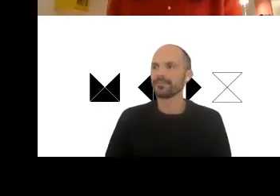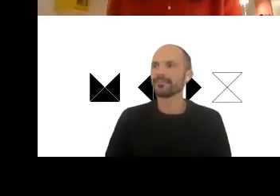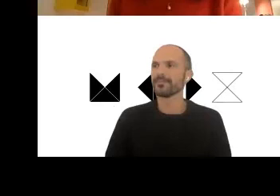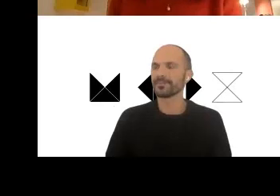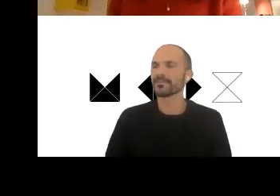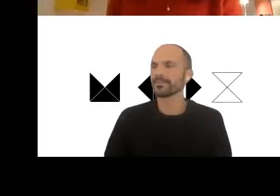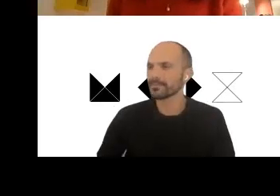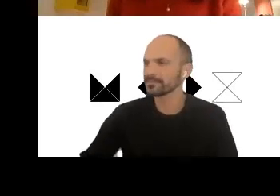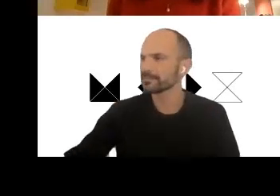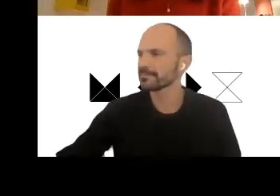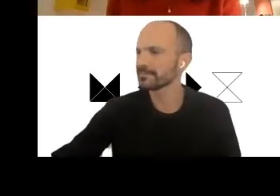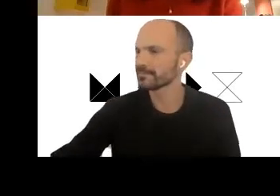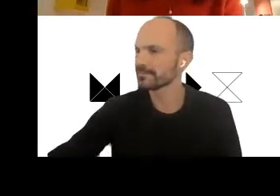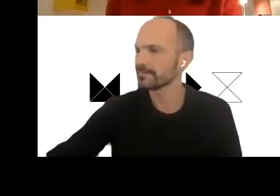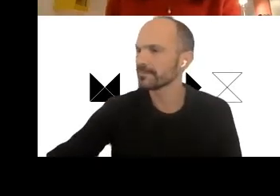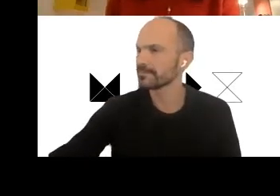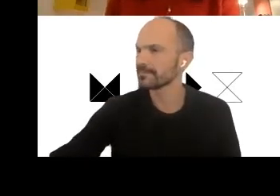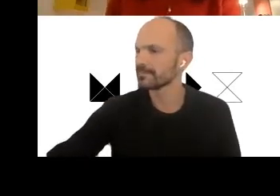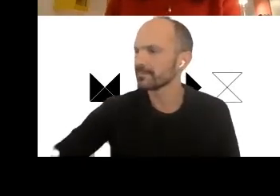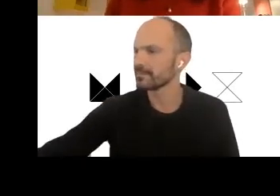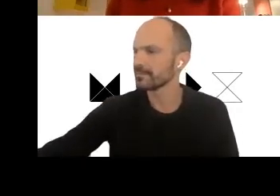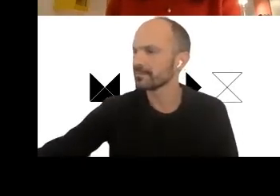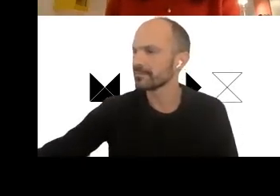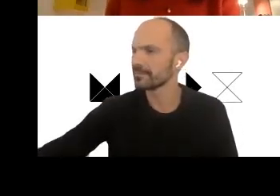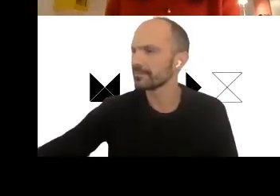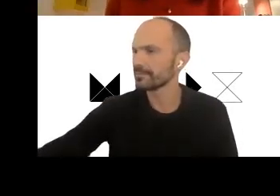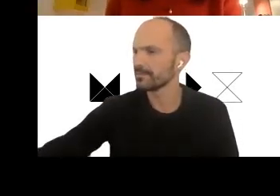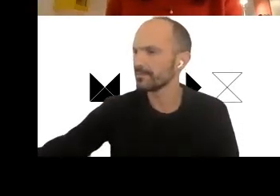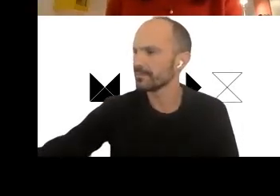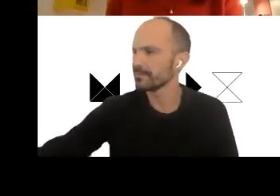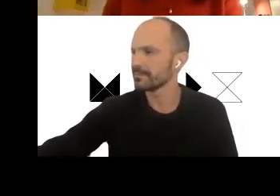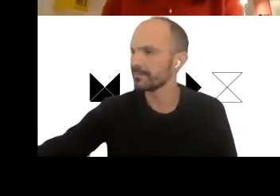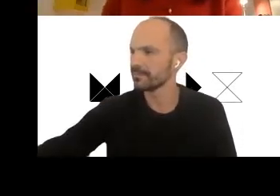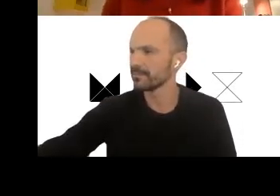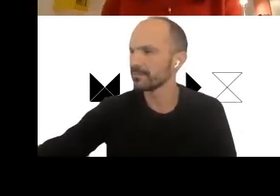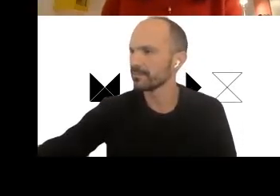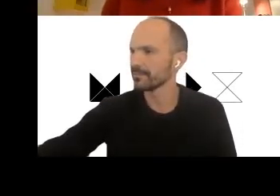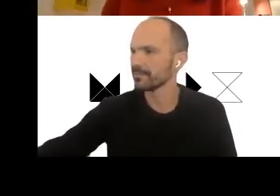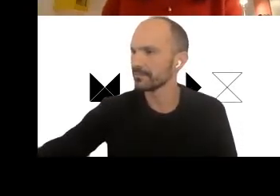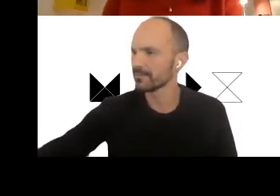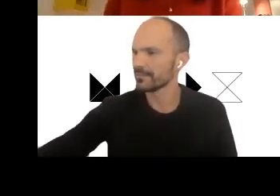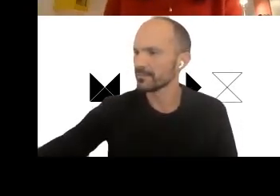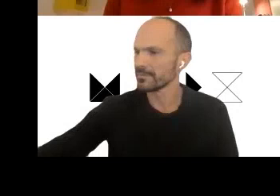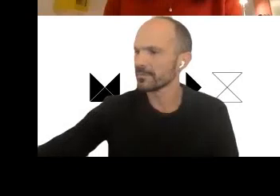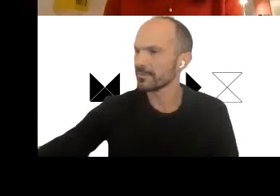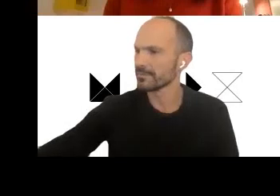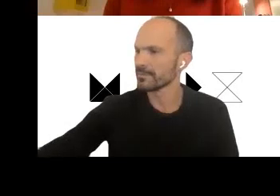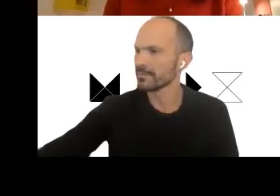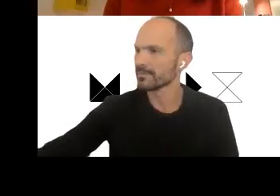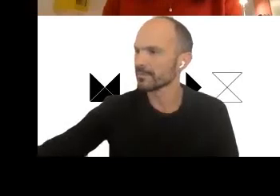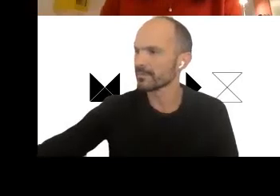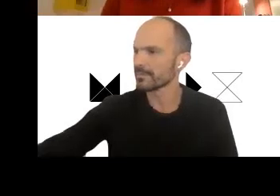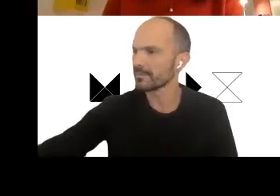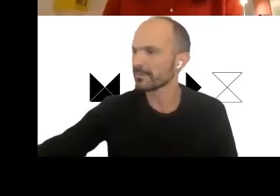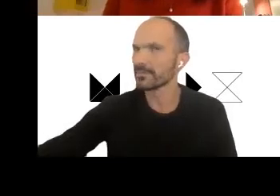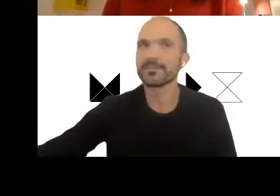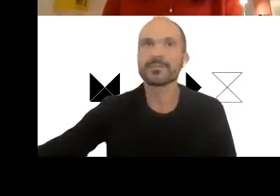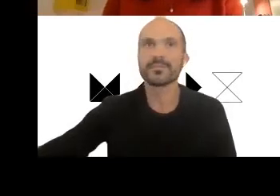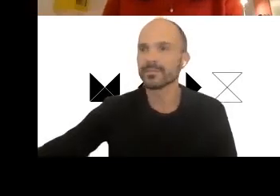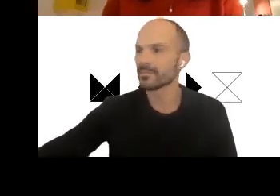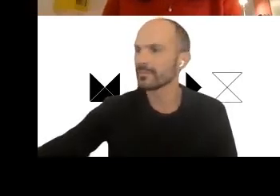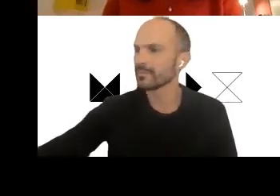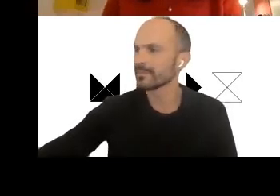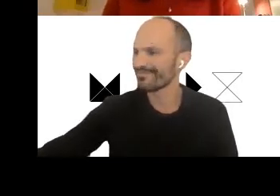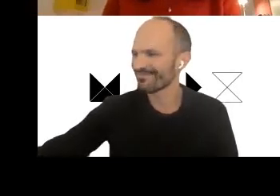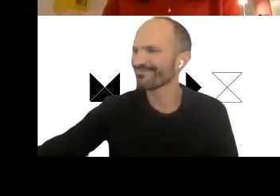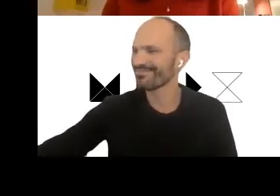in a construction site like this. Mm-hmm. So here's